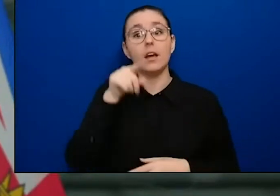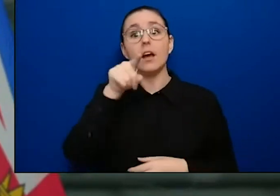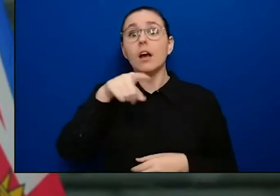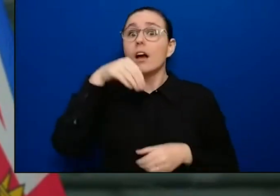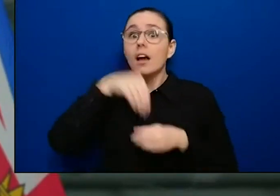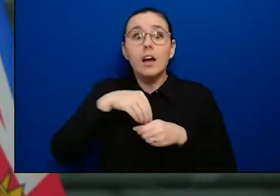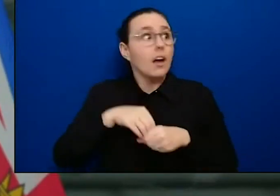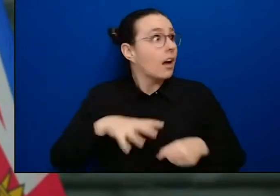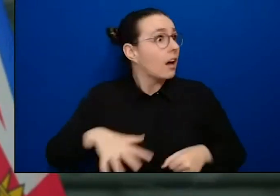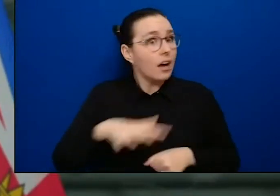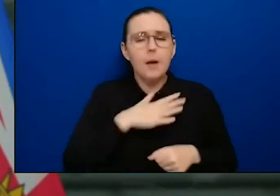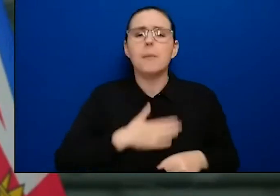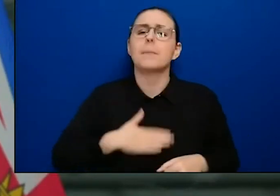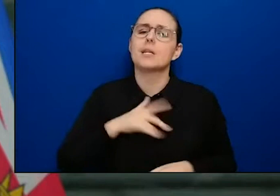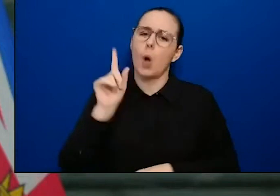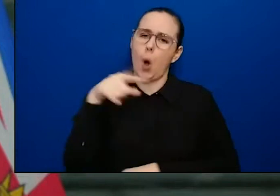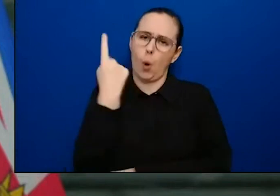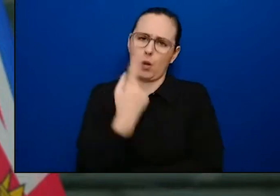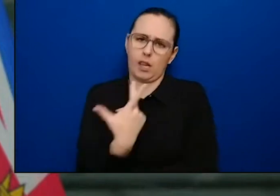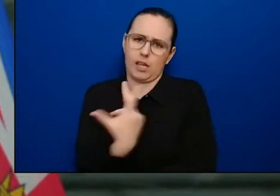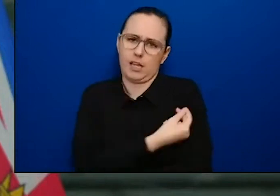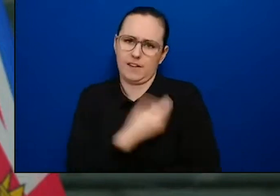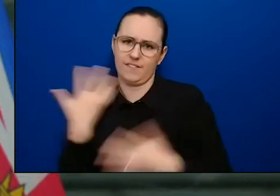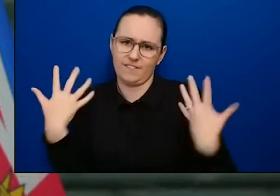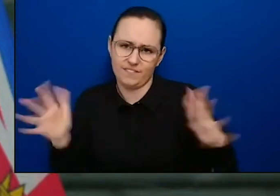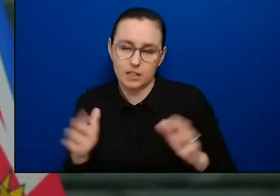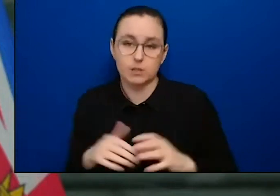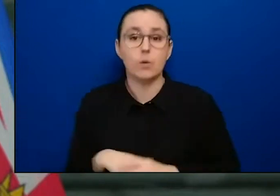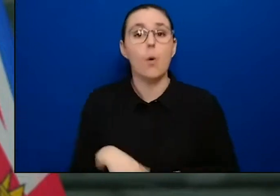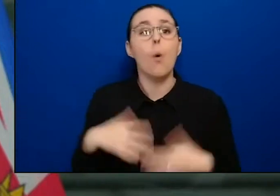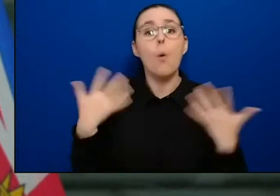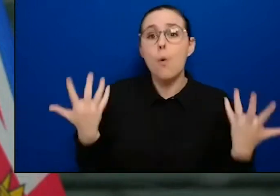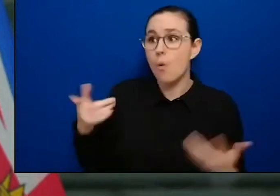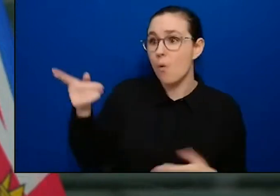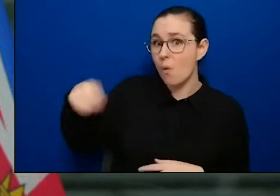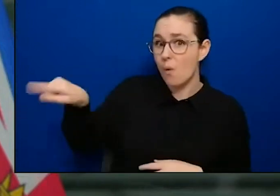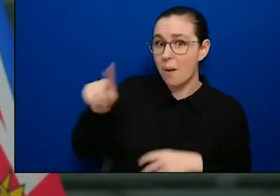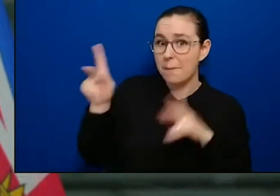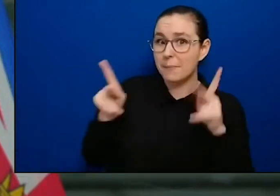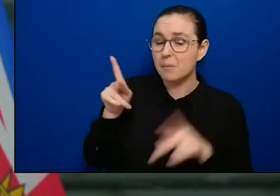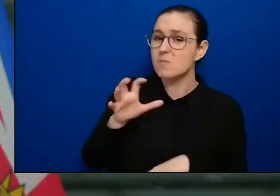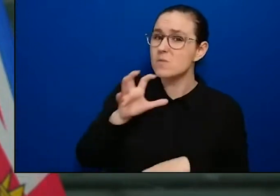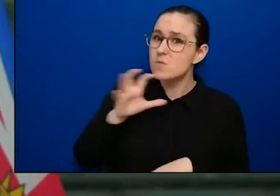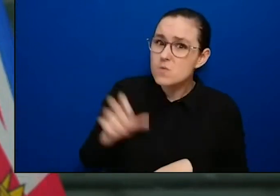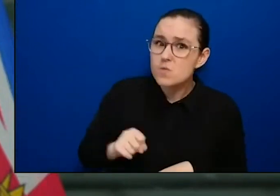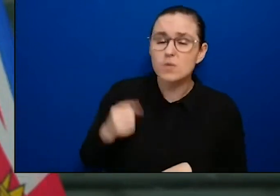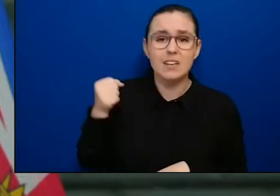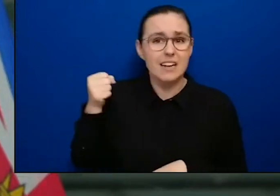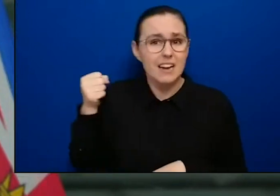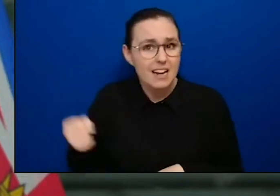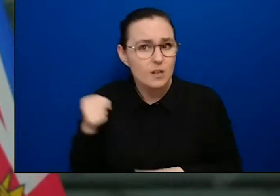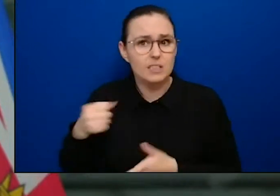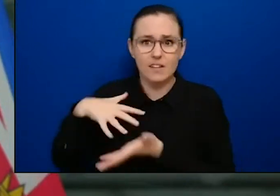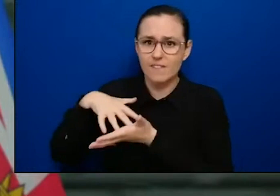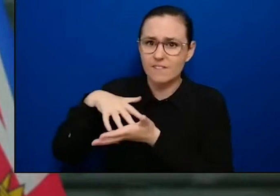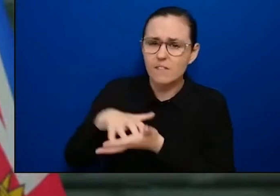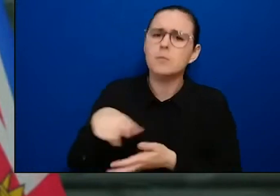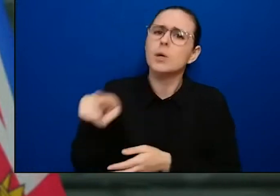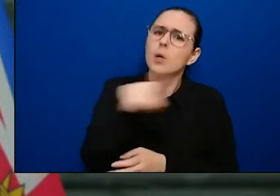or people whose immune systems are compromised. We need to protect them through this highest risk transmission